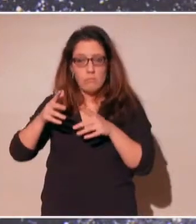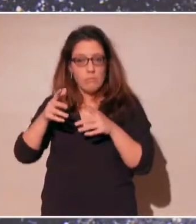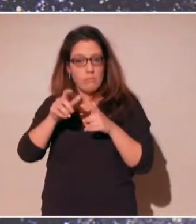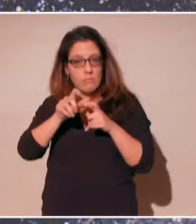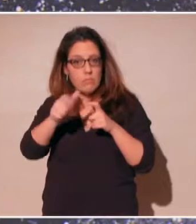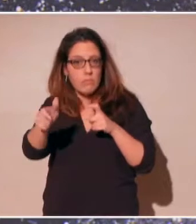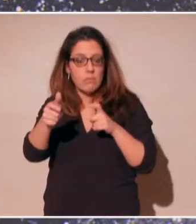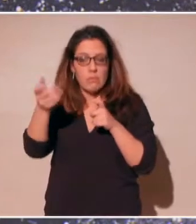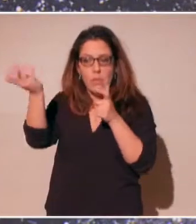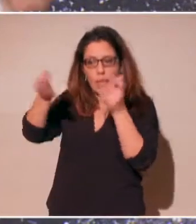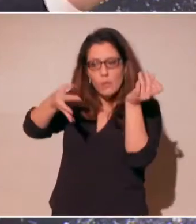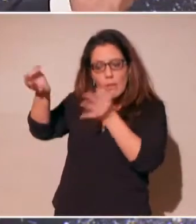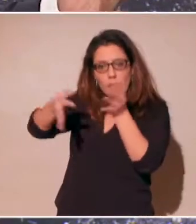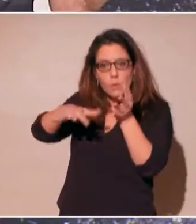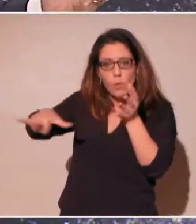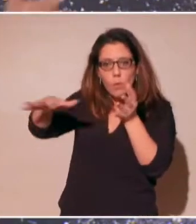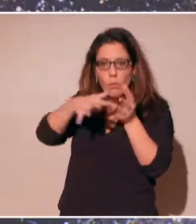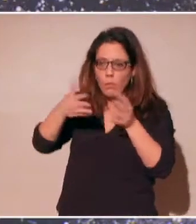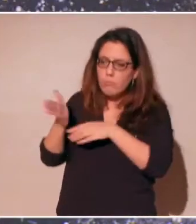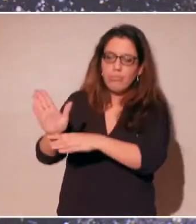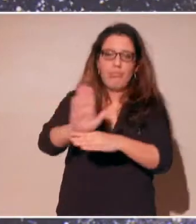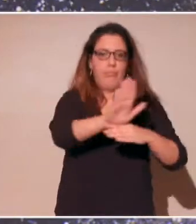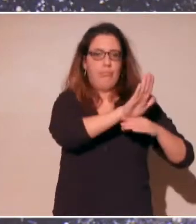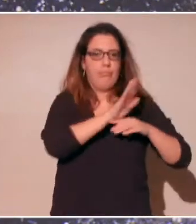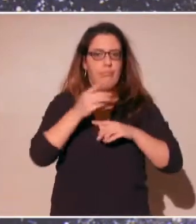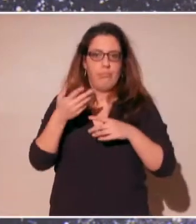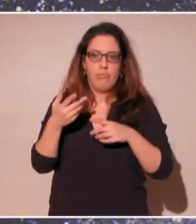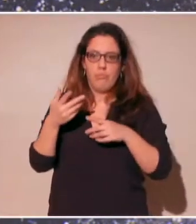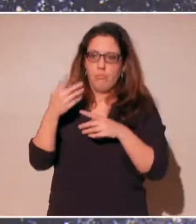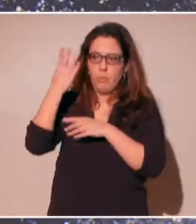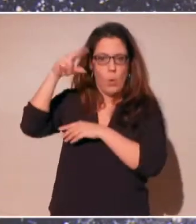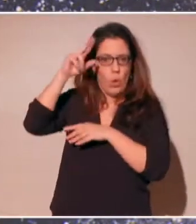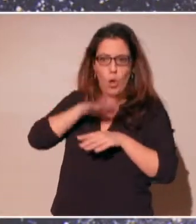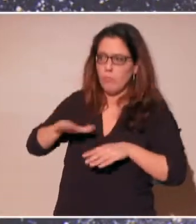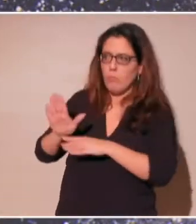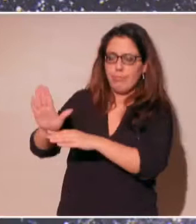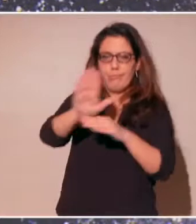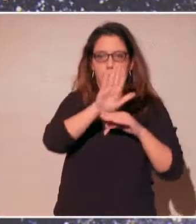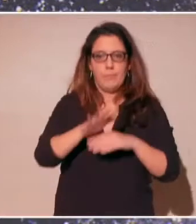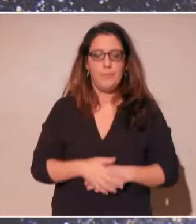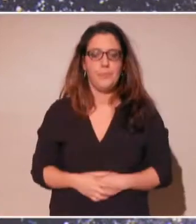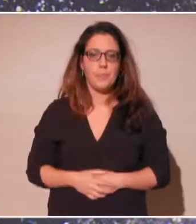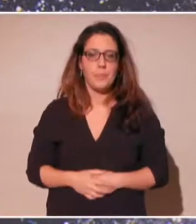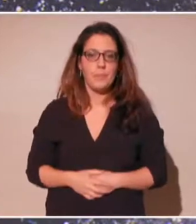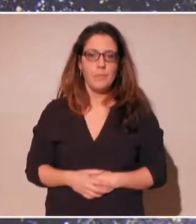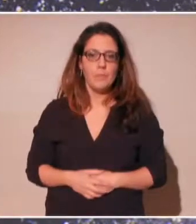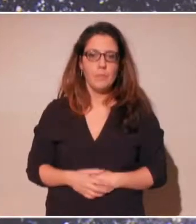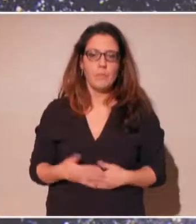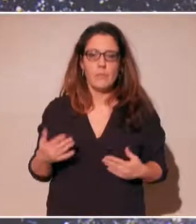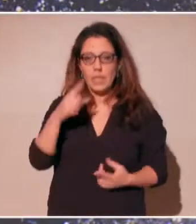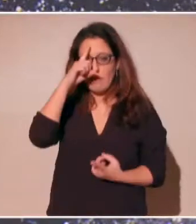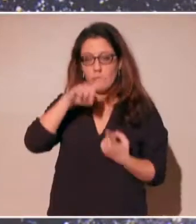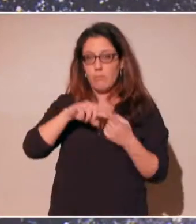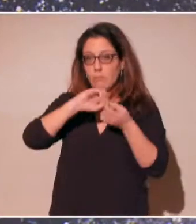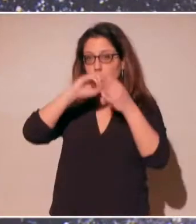research, but also can have fallouts on advantages